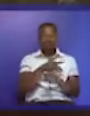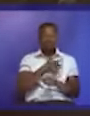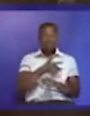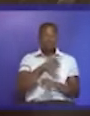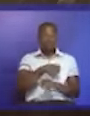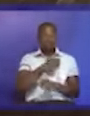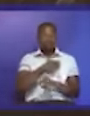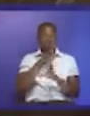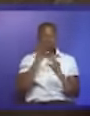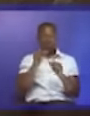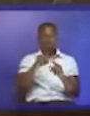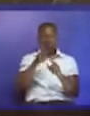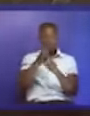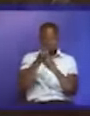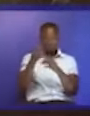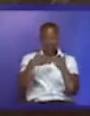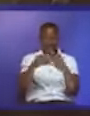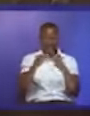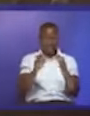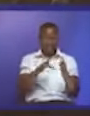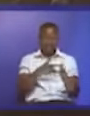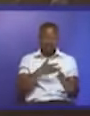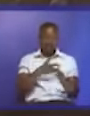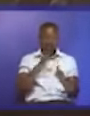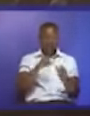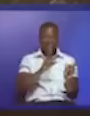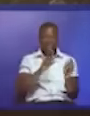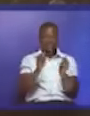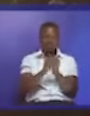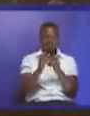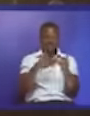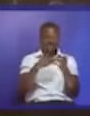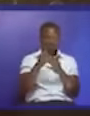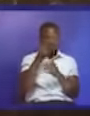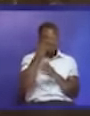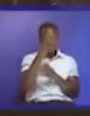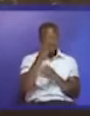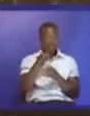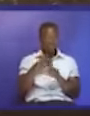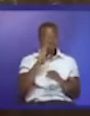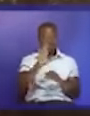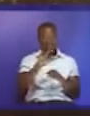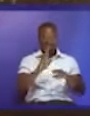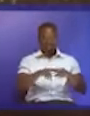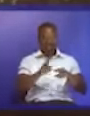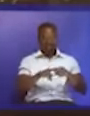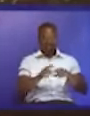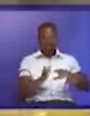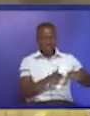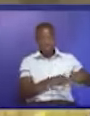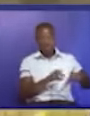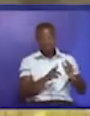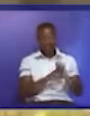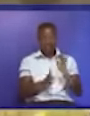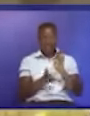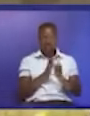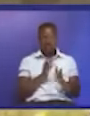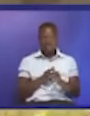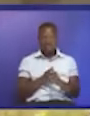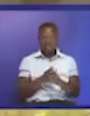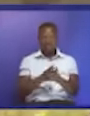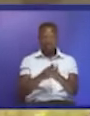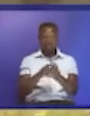you to do what you're doing with understanding. I will request that you leave your seat and you run and come and stand right here in front